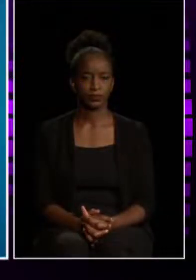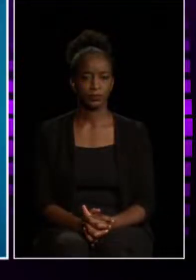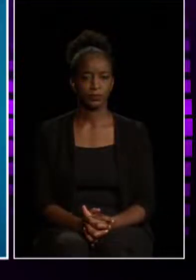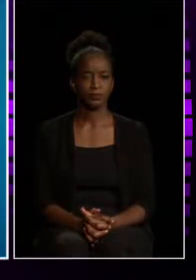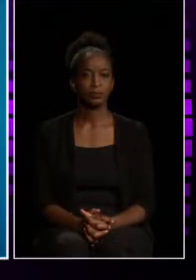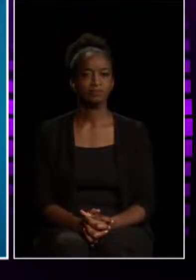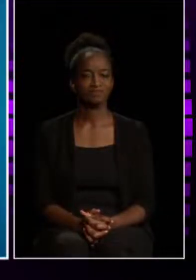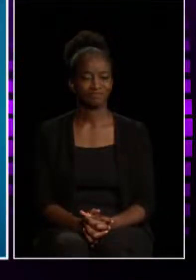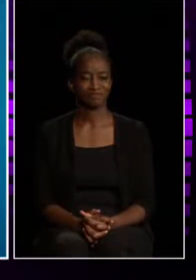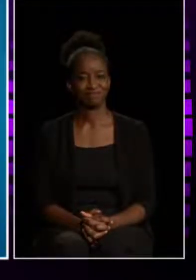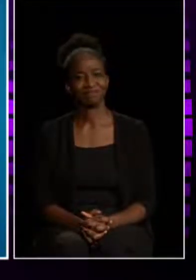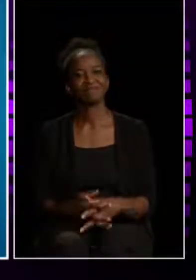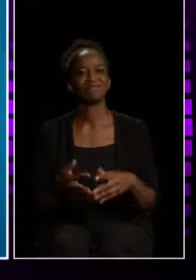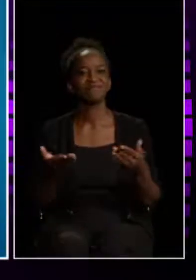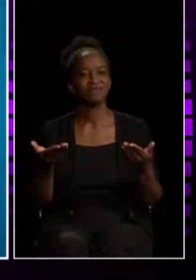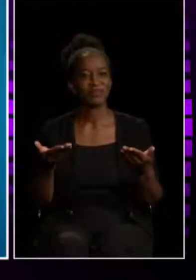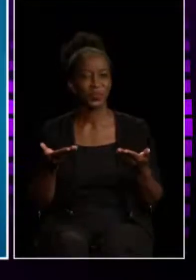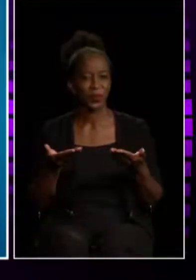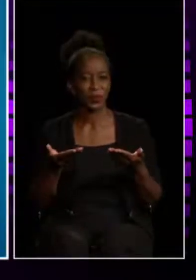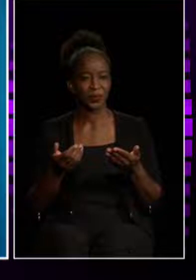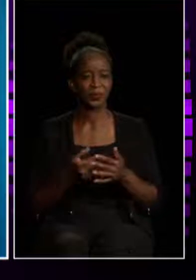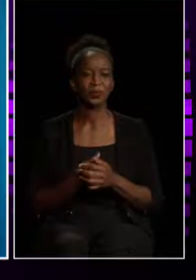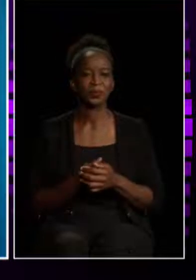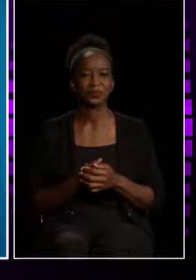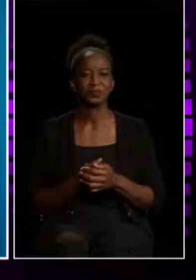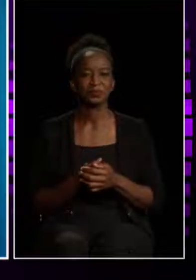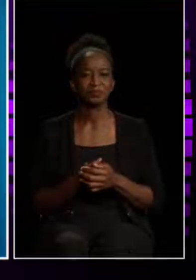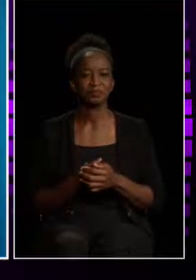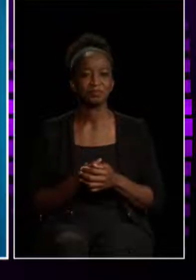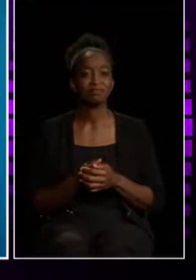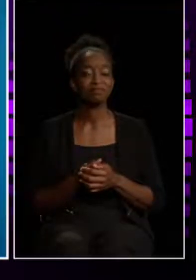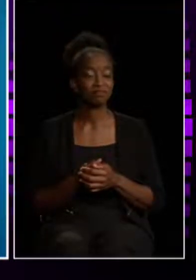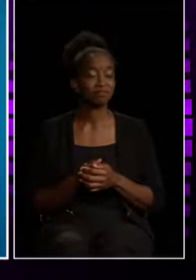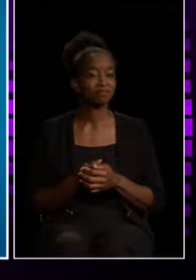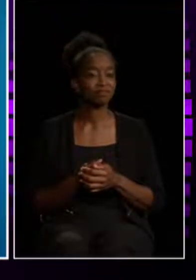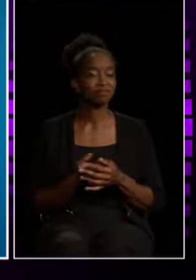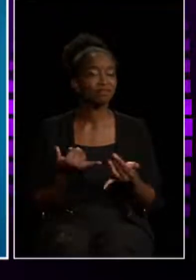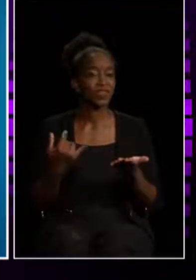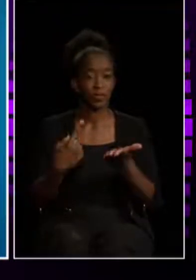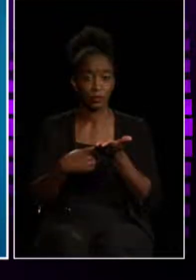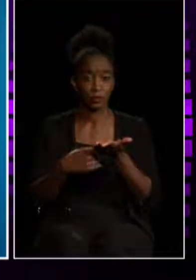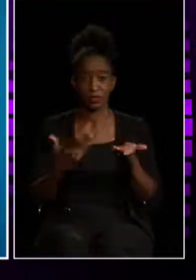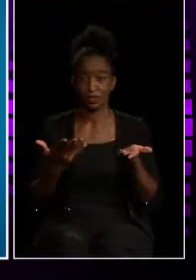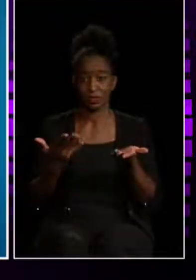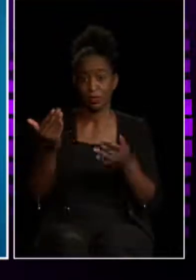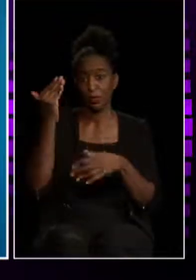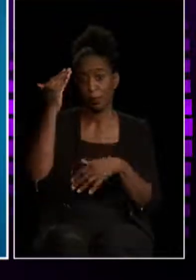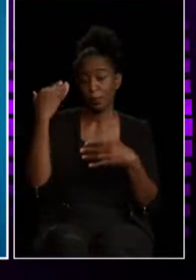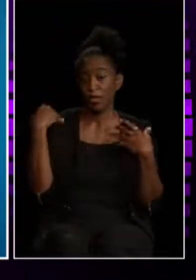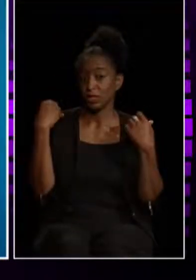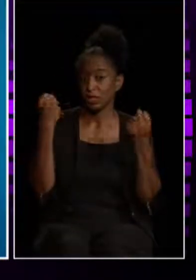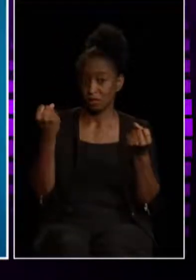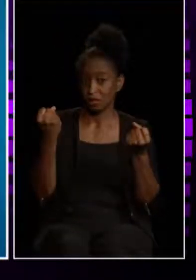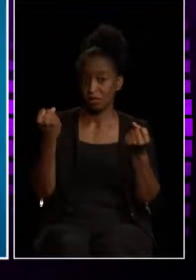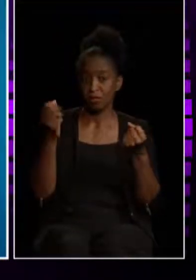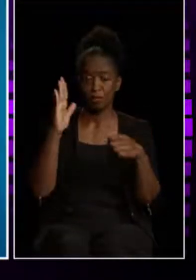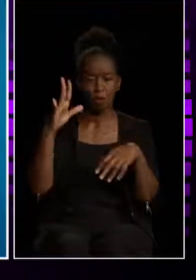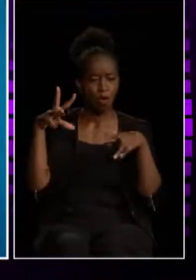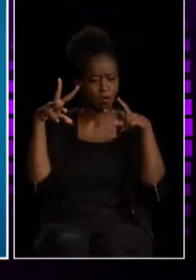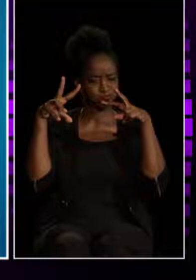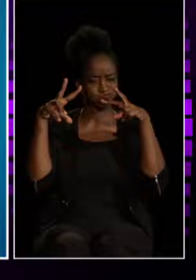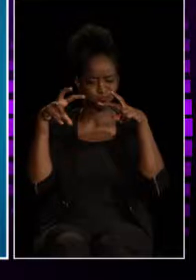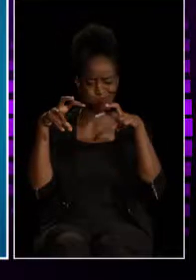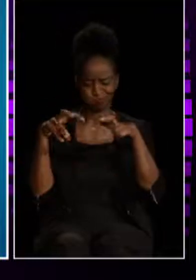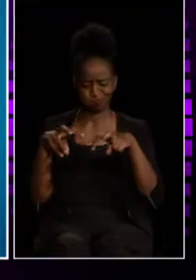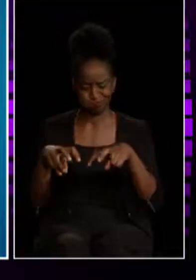And welcome back to the Listen Up Accord show. And as I said before, today's topic is mental health, and we'll be taking a very deep dive with our panelists